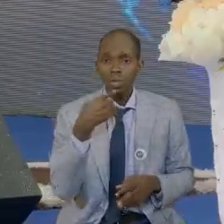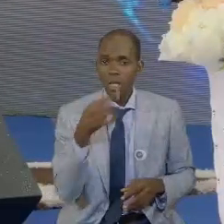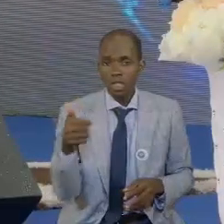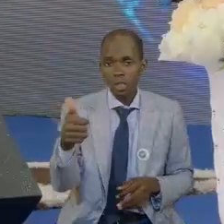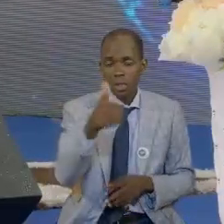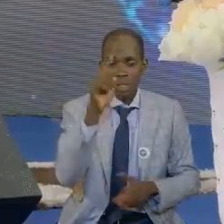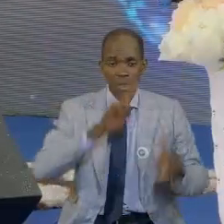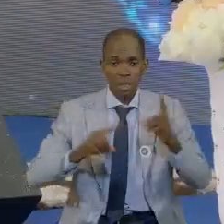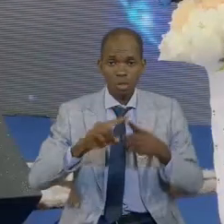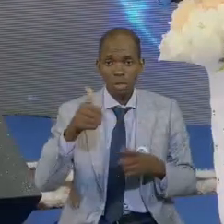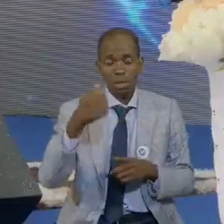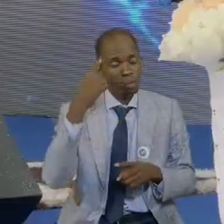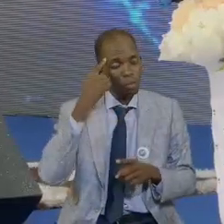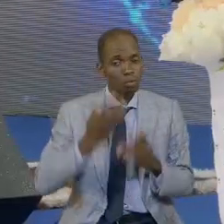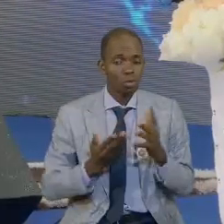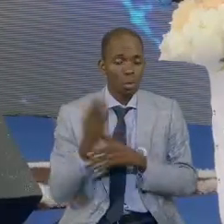that's what defeats you.